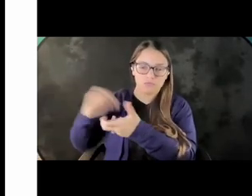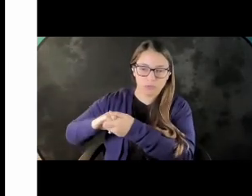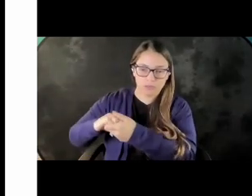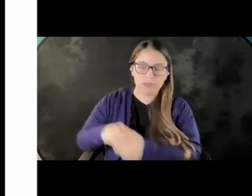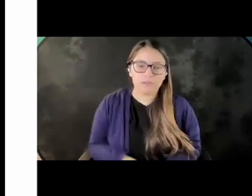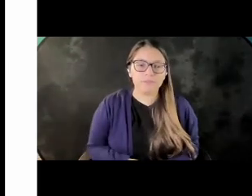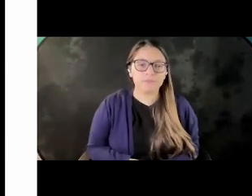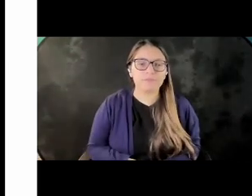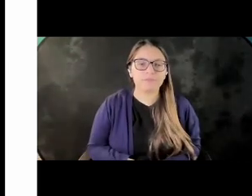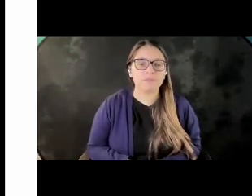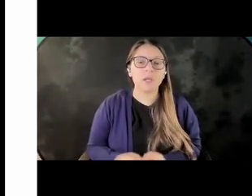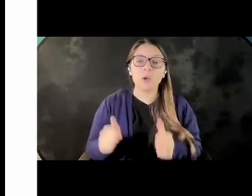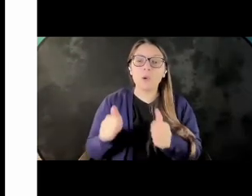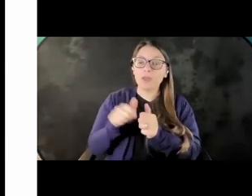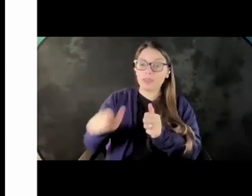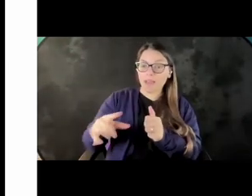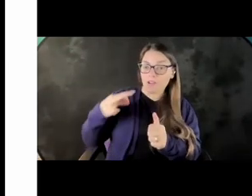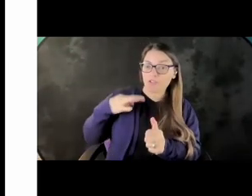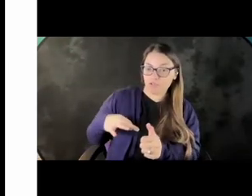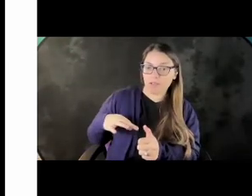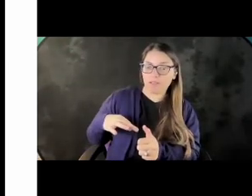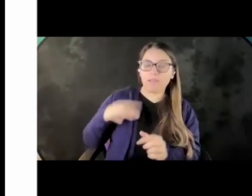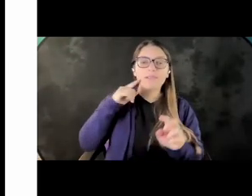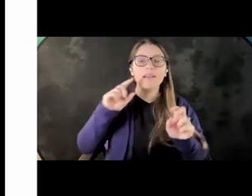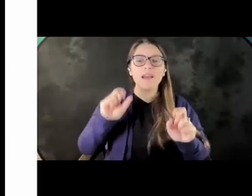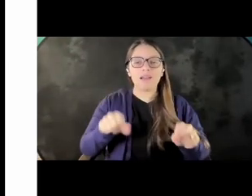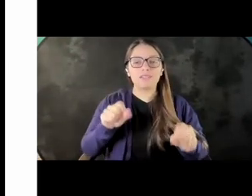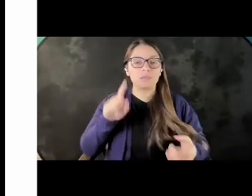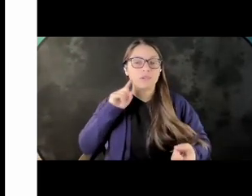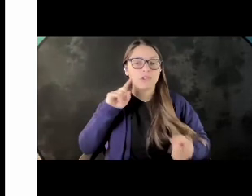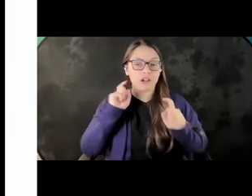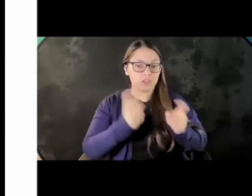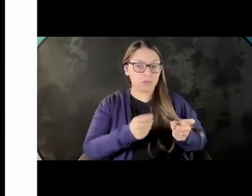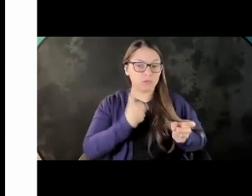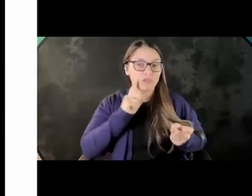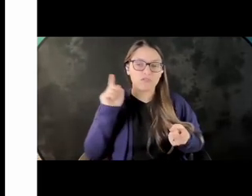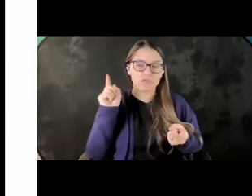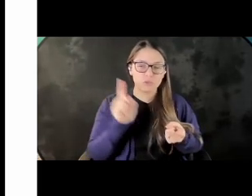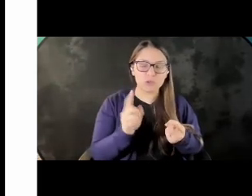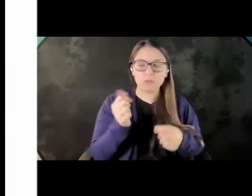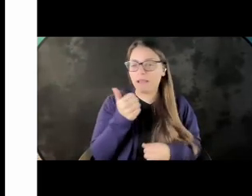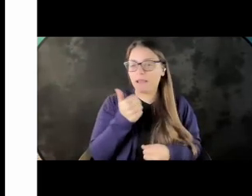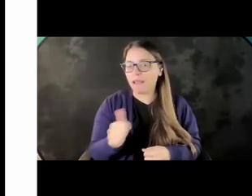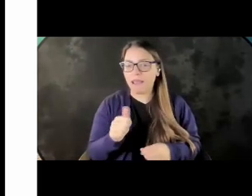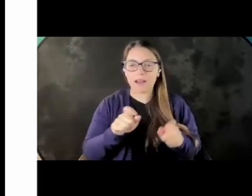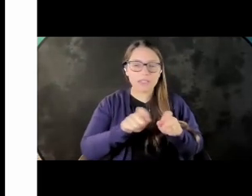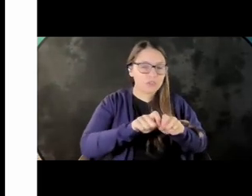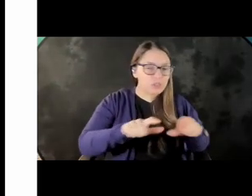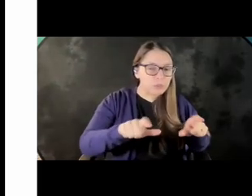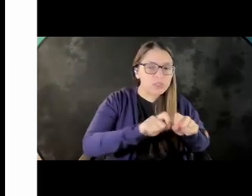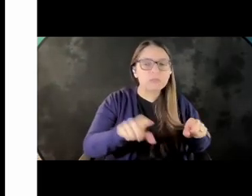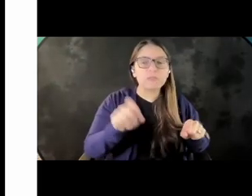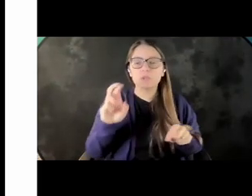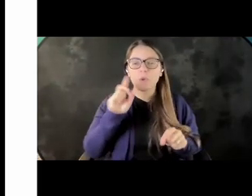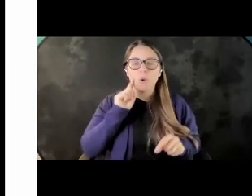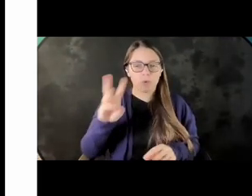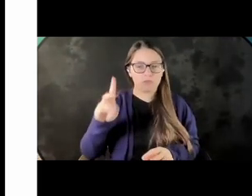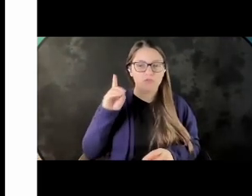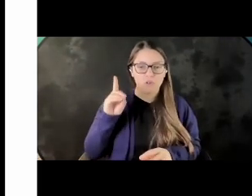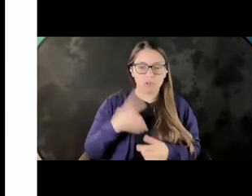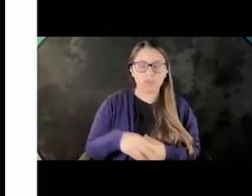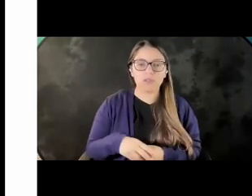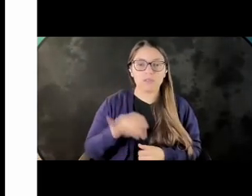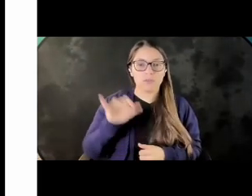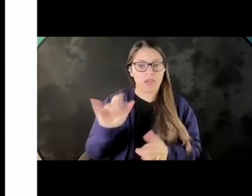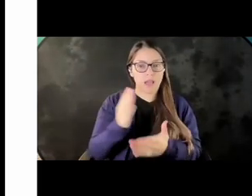this credit, eligible contributions are reduced by any disbursements or withdrawals. So that's